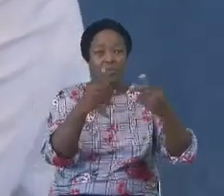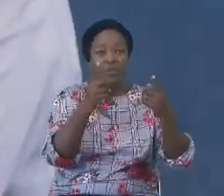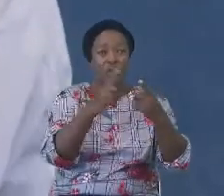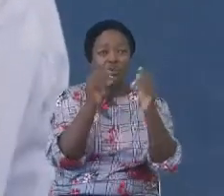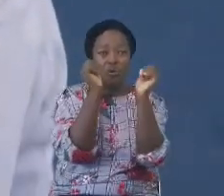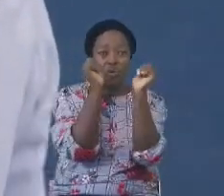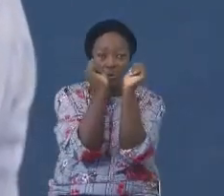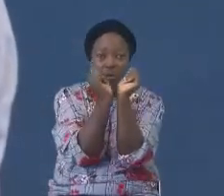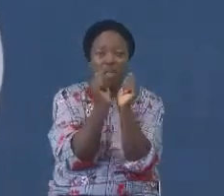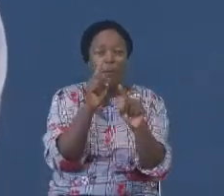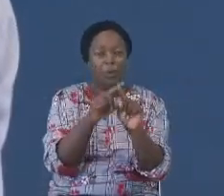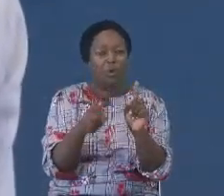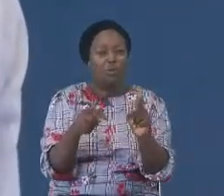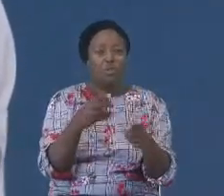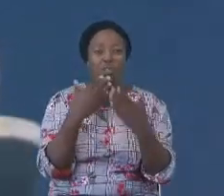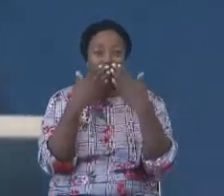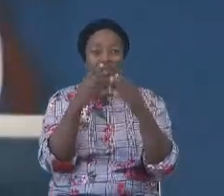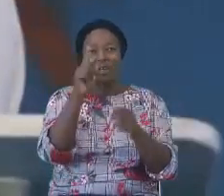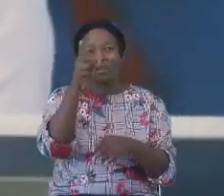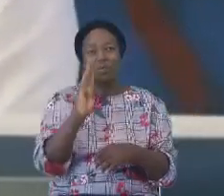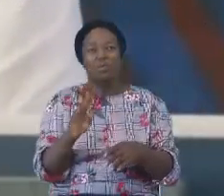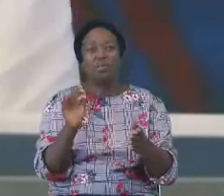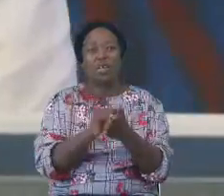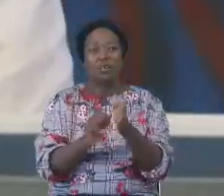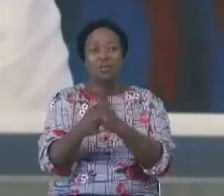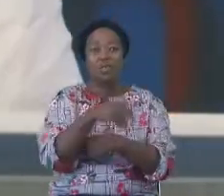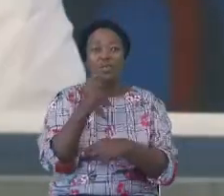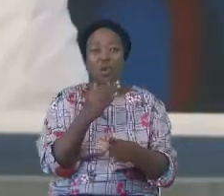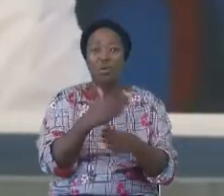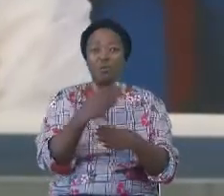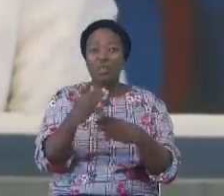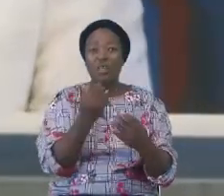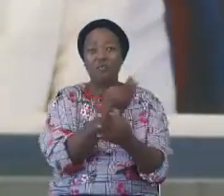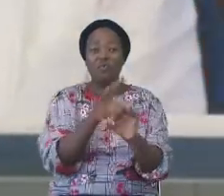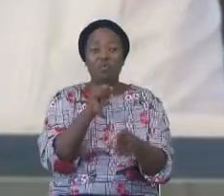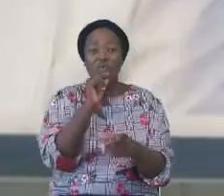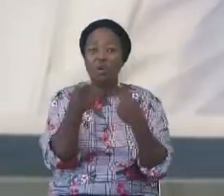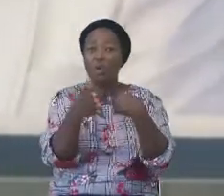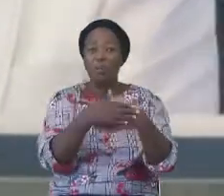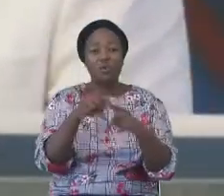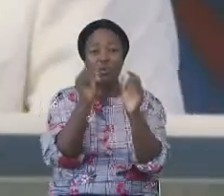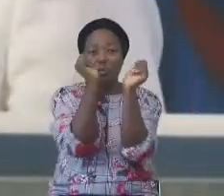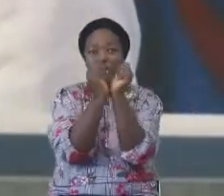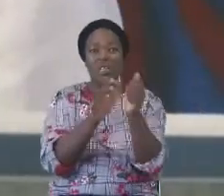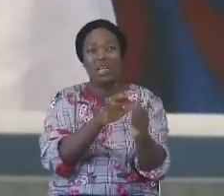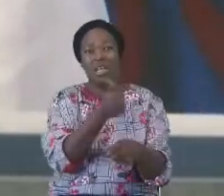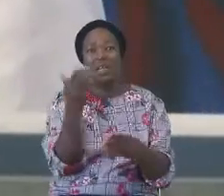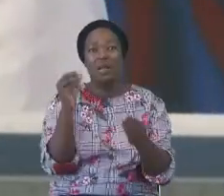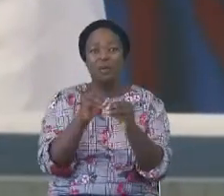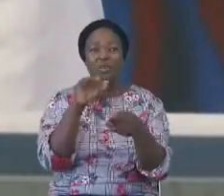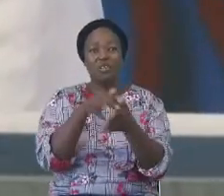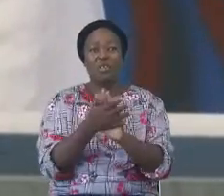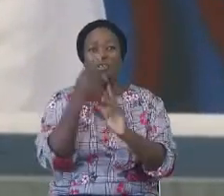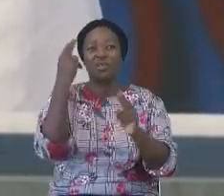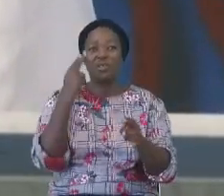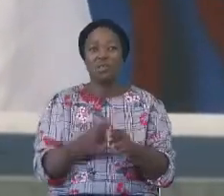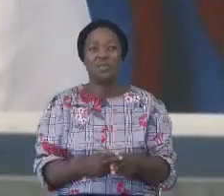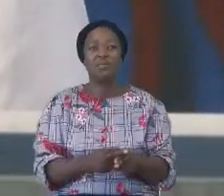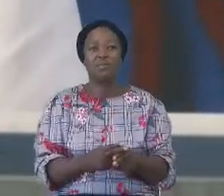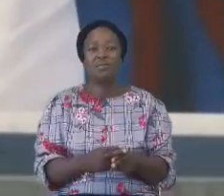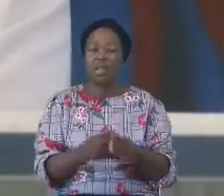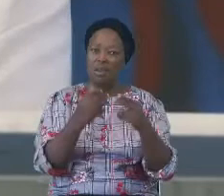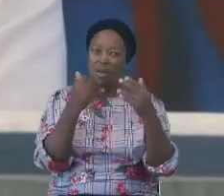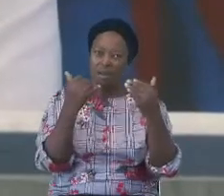lifetime subject unto bondage. Thank God today you are totally free and you will not come back